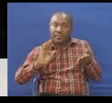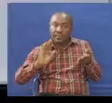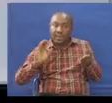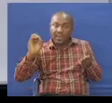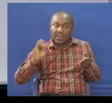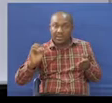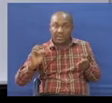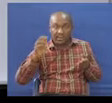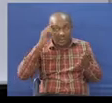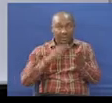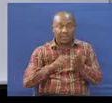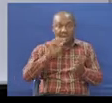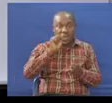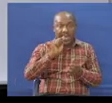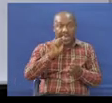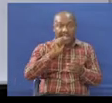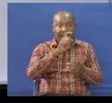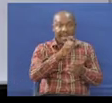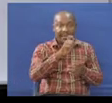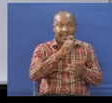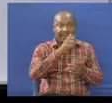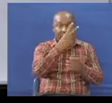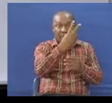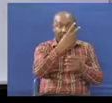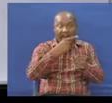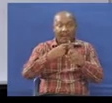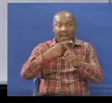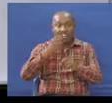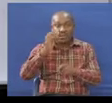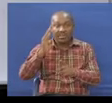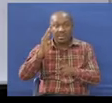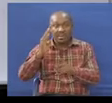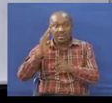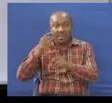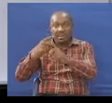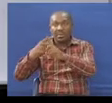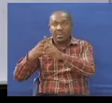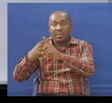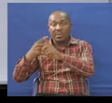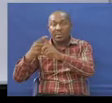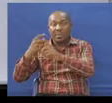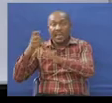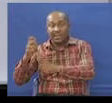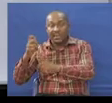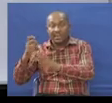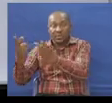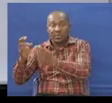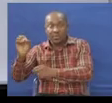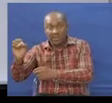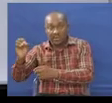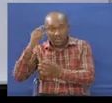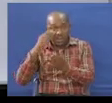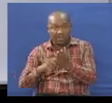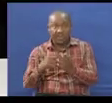what? Ax squared plus bx is equal to 0. I need to factorize. Now I have remained with